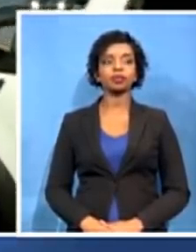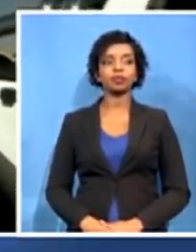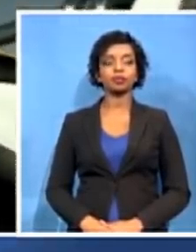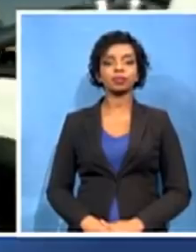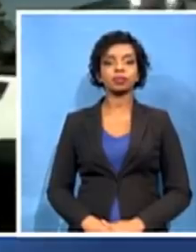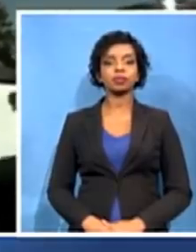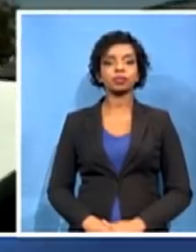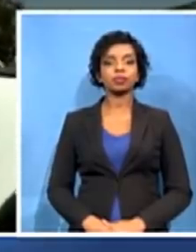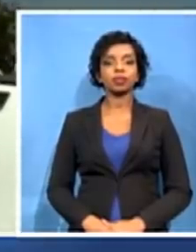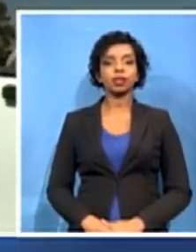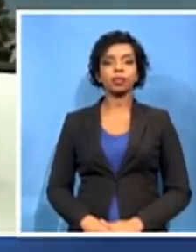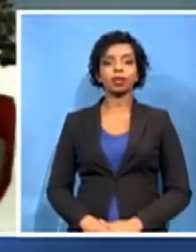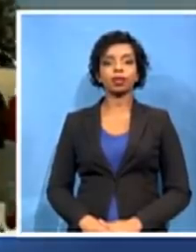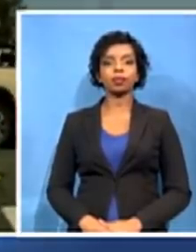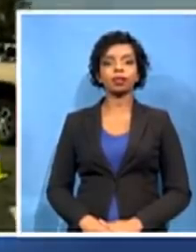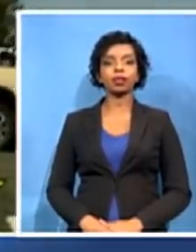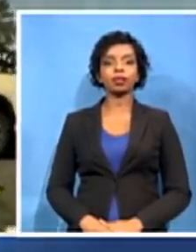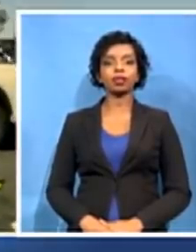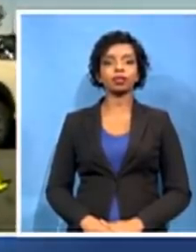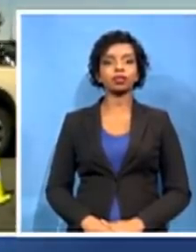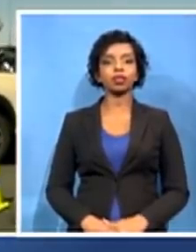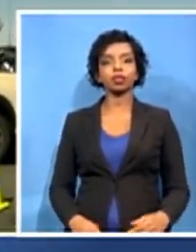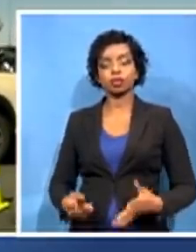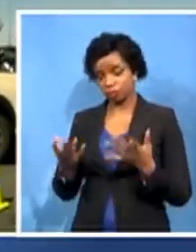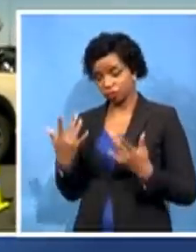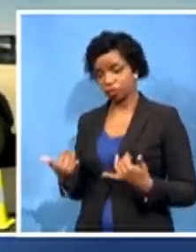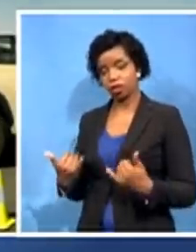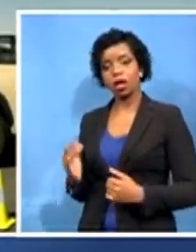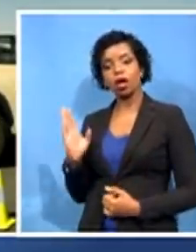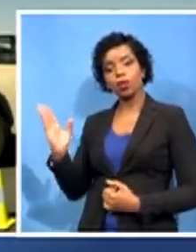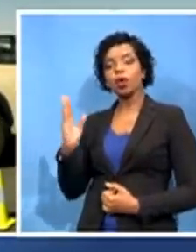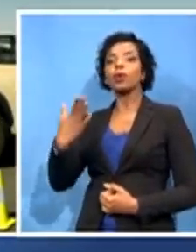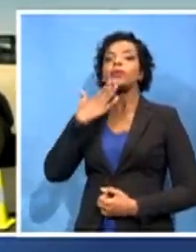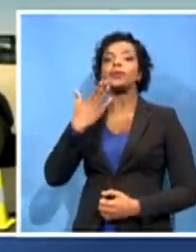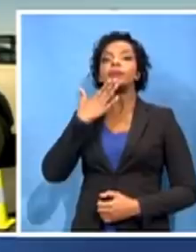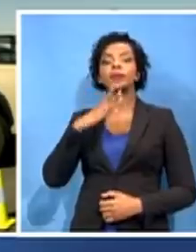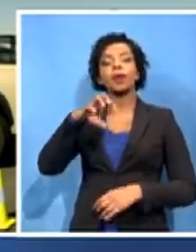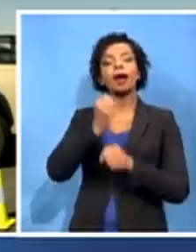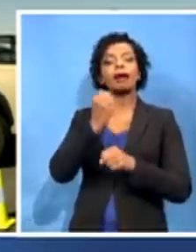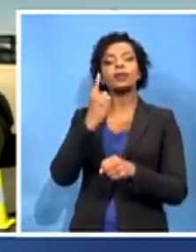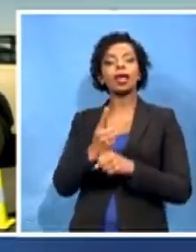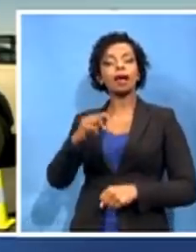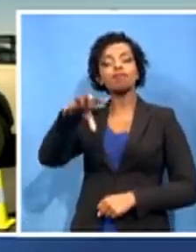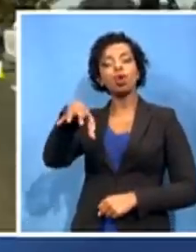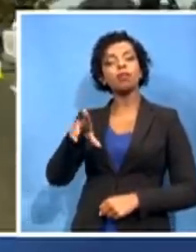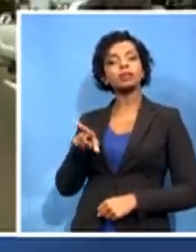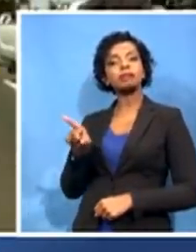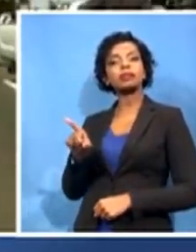We have the chairperson of Gauteng province. Manga. Oi,